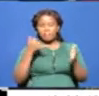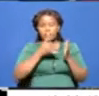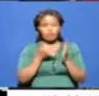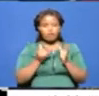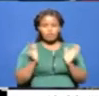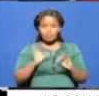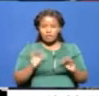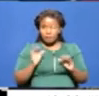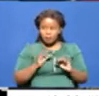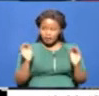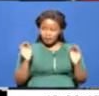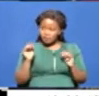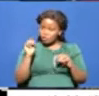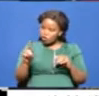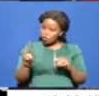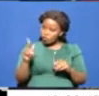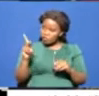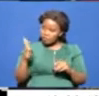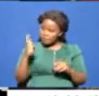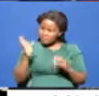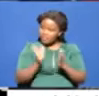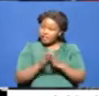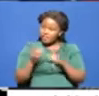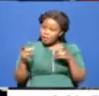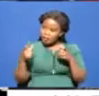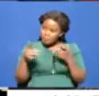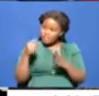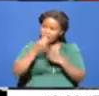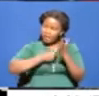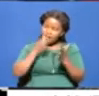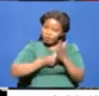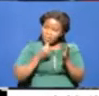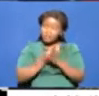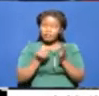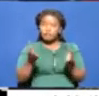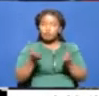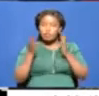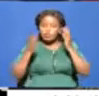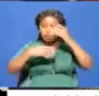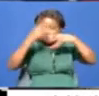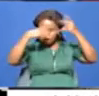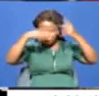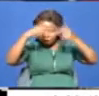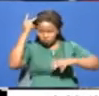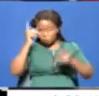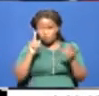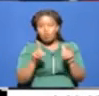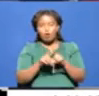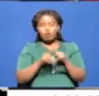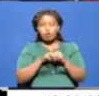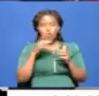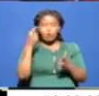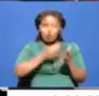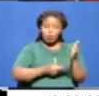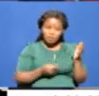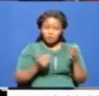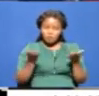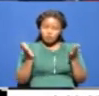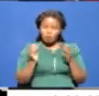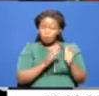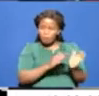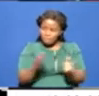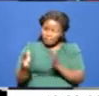as KBC, the media, advocate the need for professionalism. The costs from planning to completion